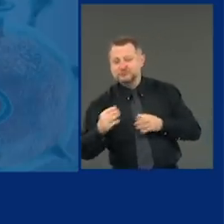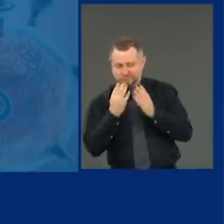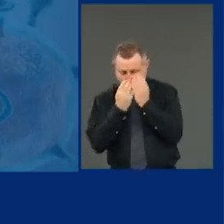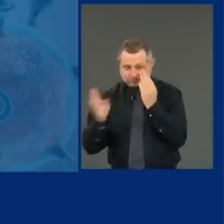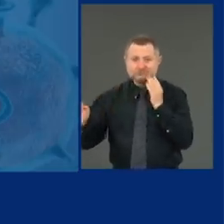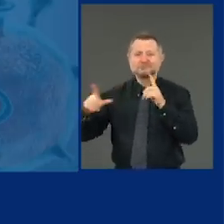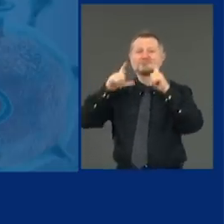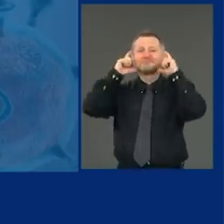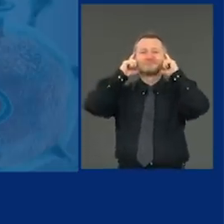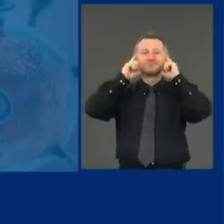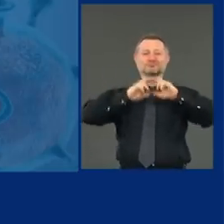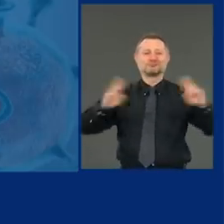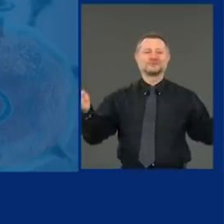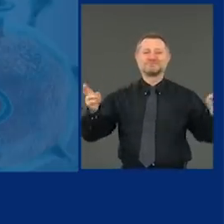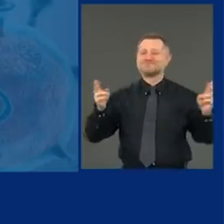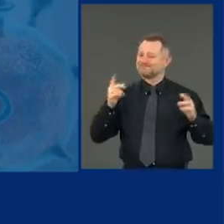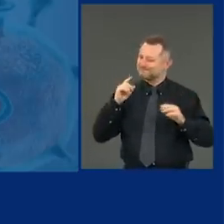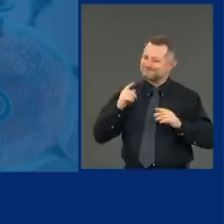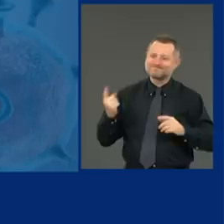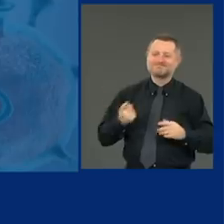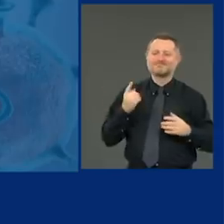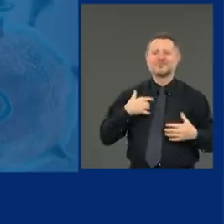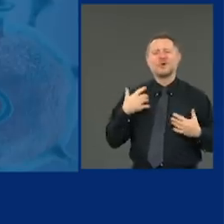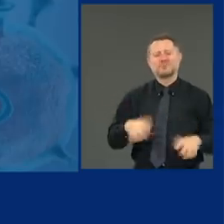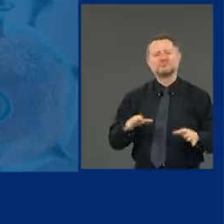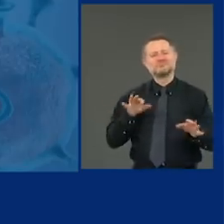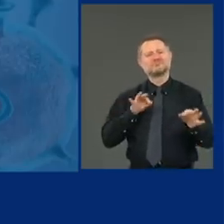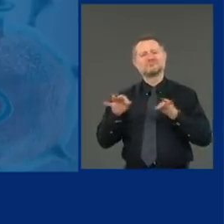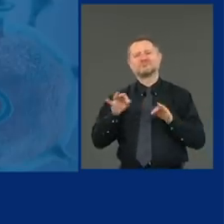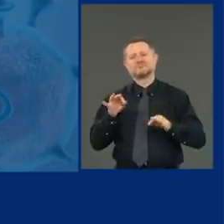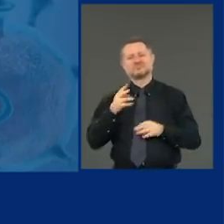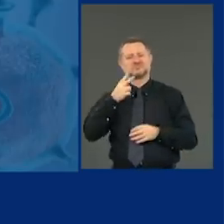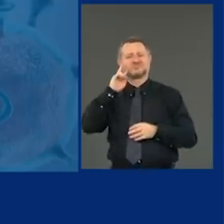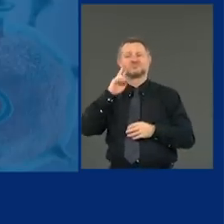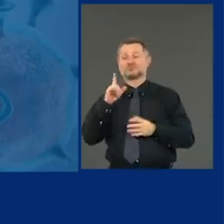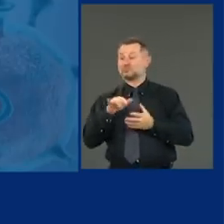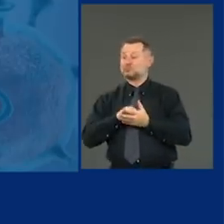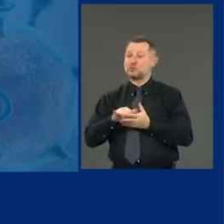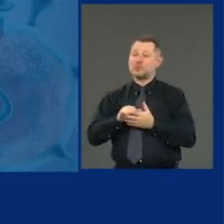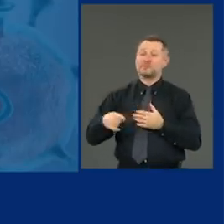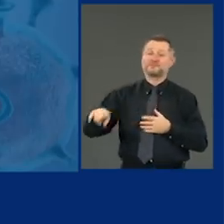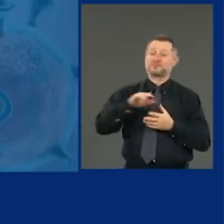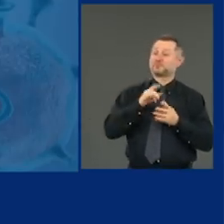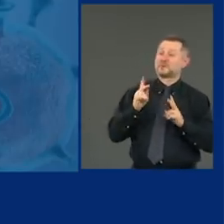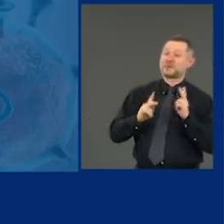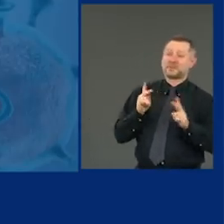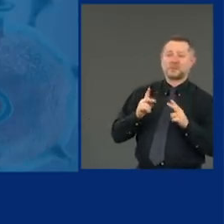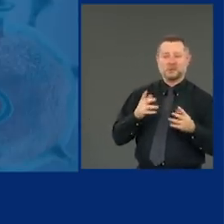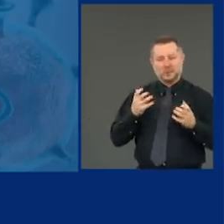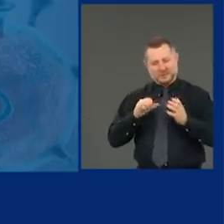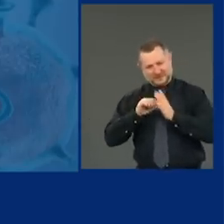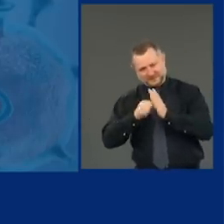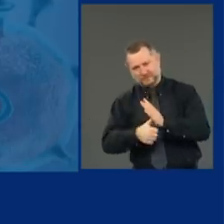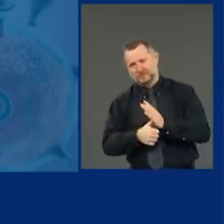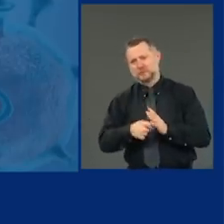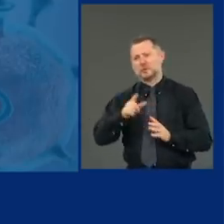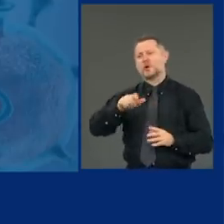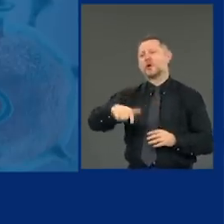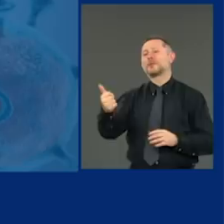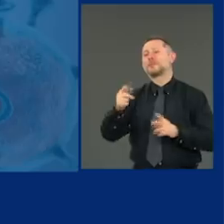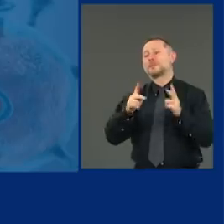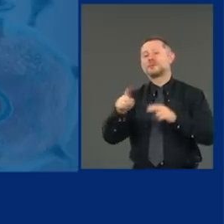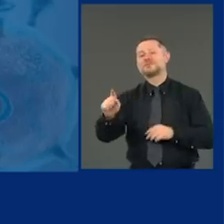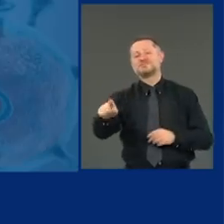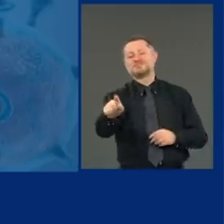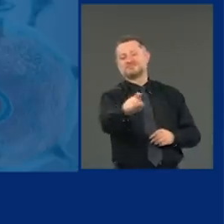And I said the other day, New Yorkers want to reinforce it for other New Yorkers. This